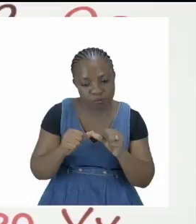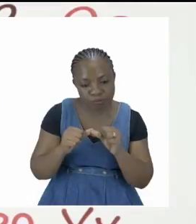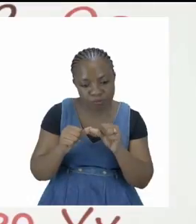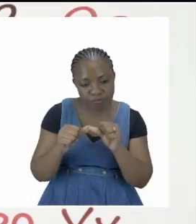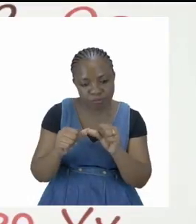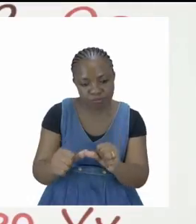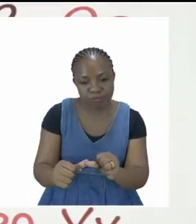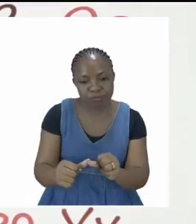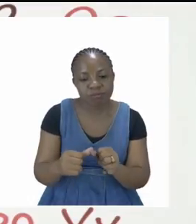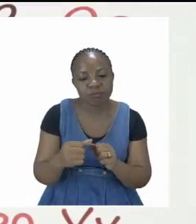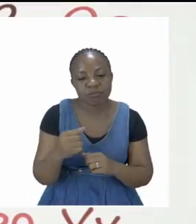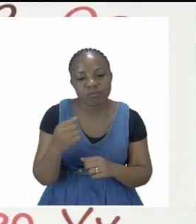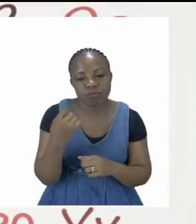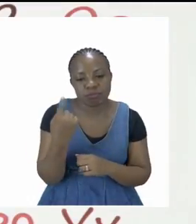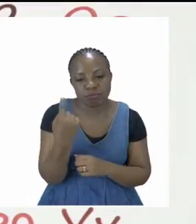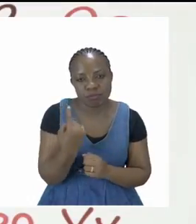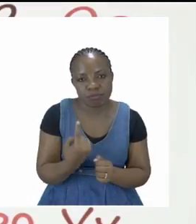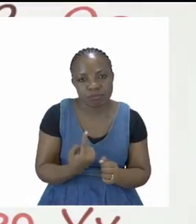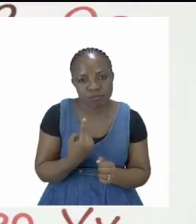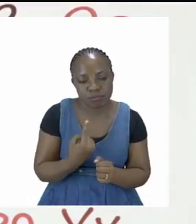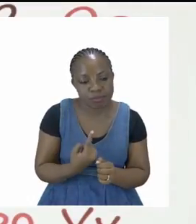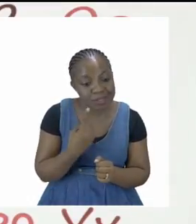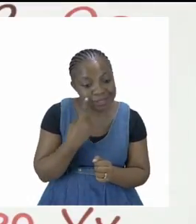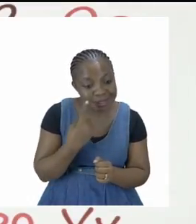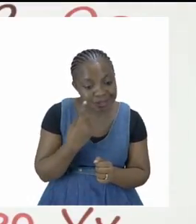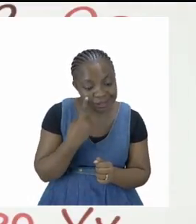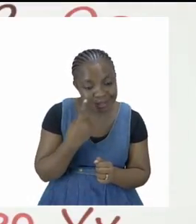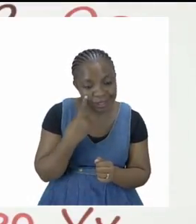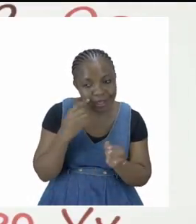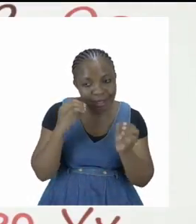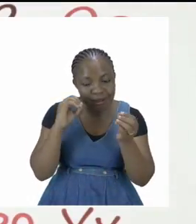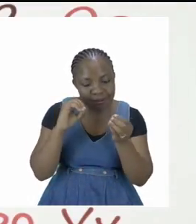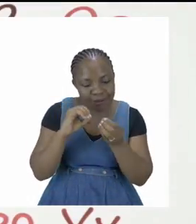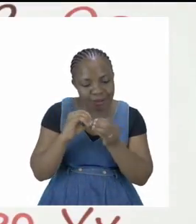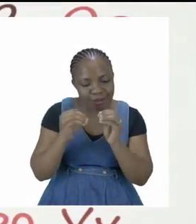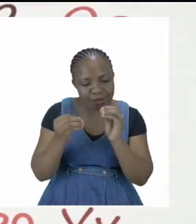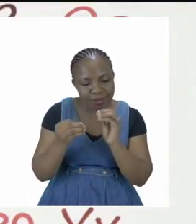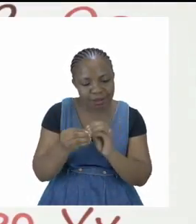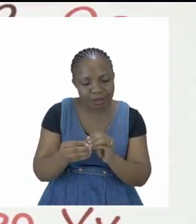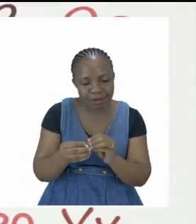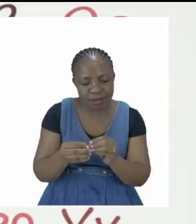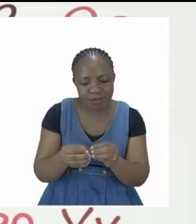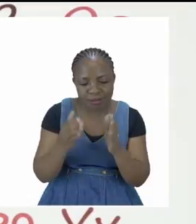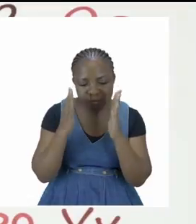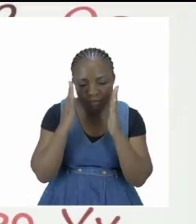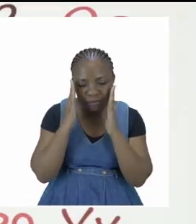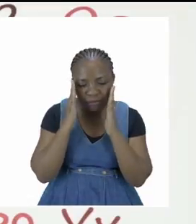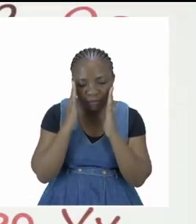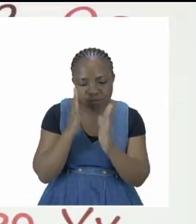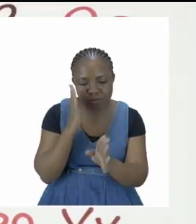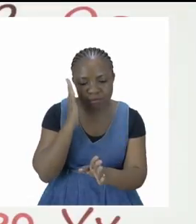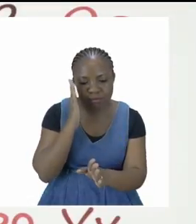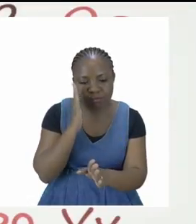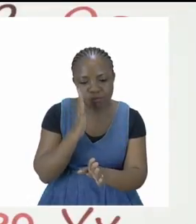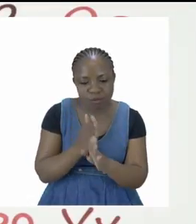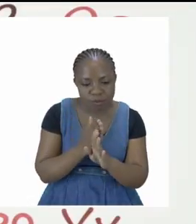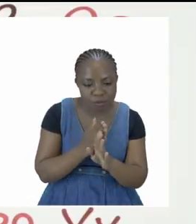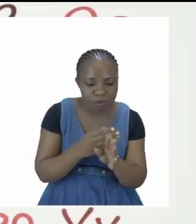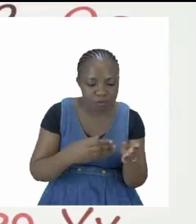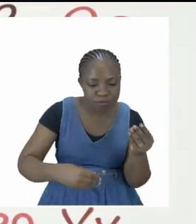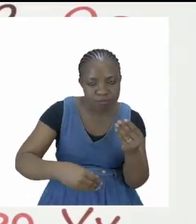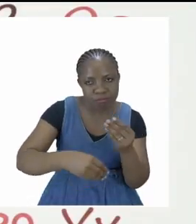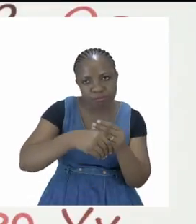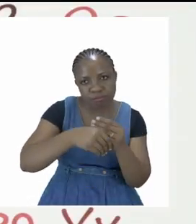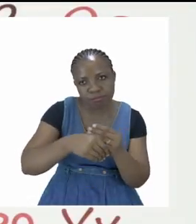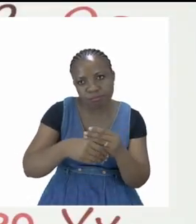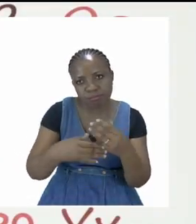yourselves. Remember to check the number carefully, whether you are adding or subtracting. Remember, you can use